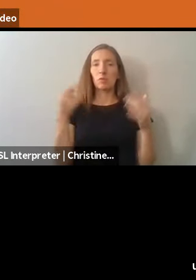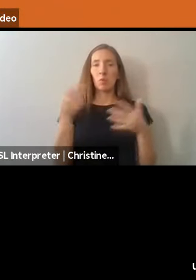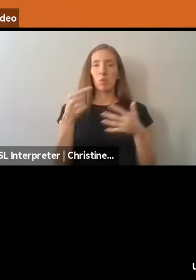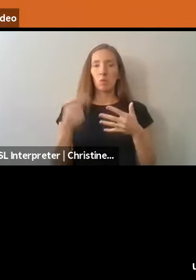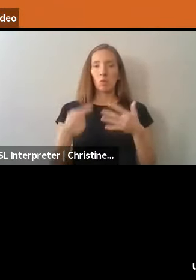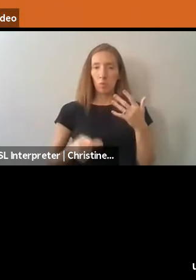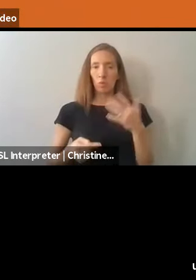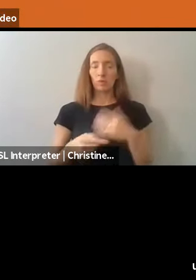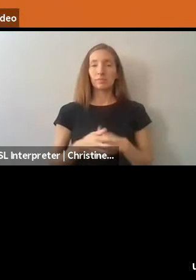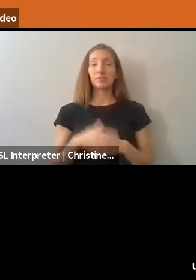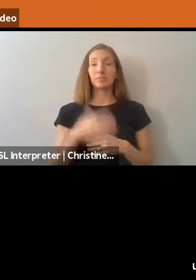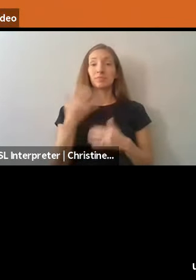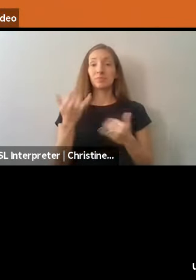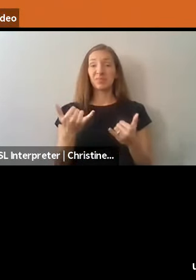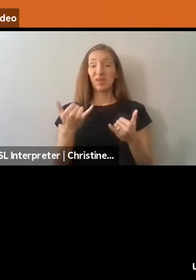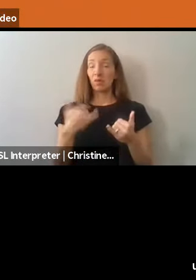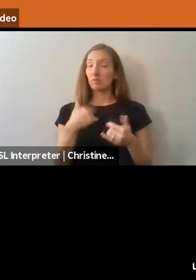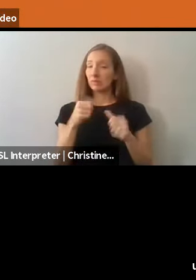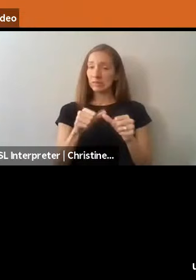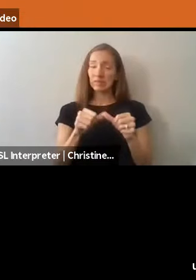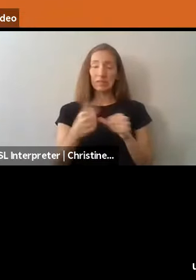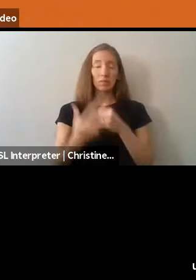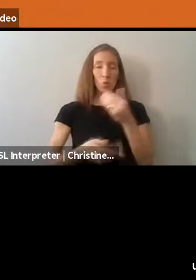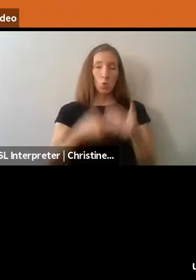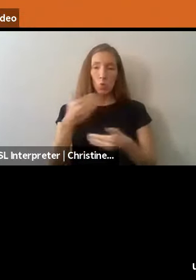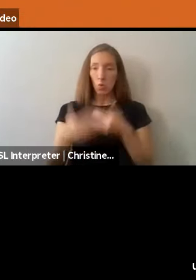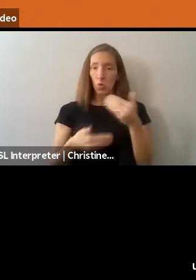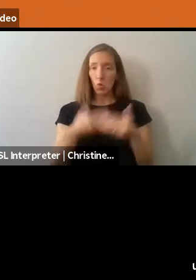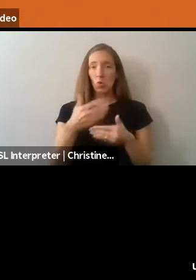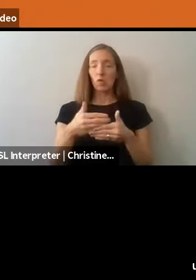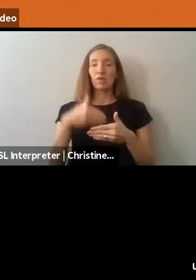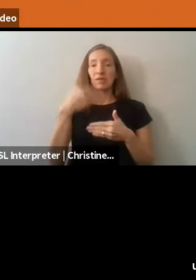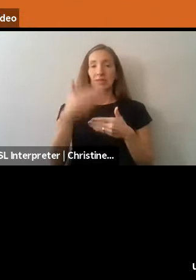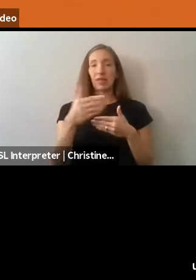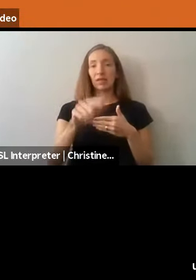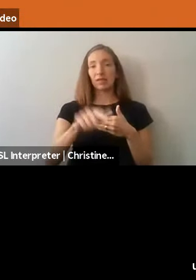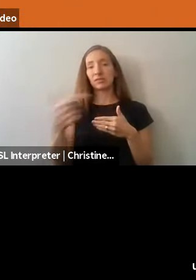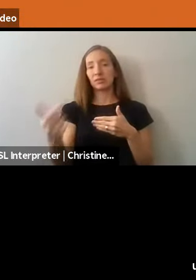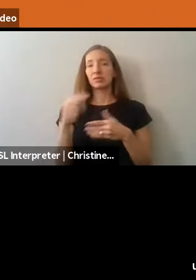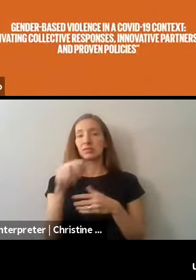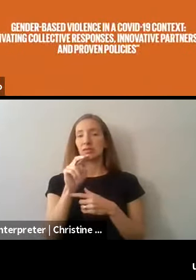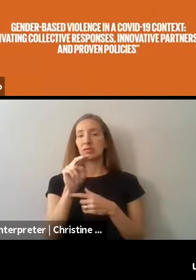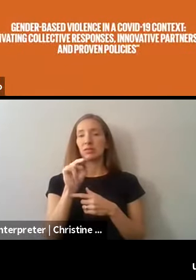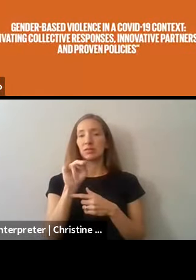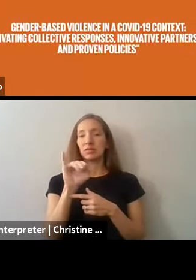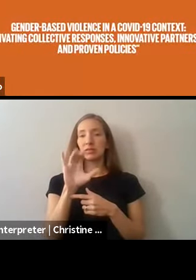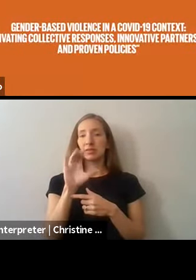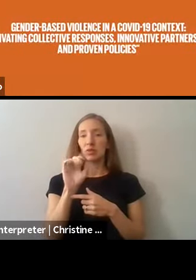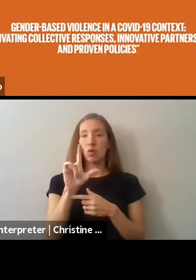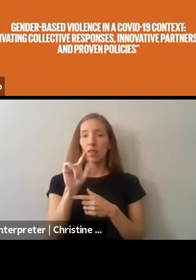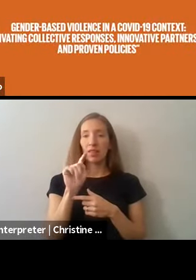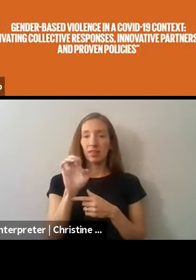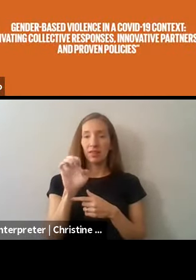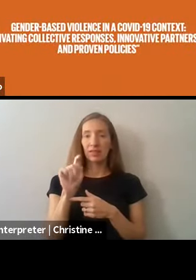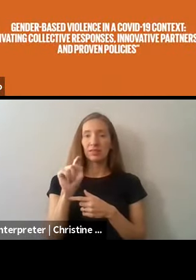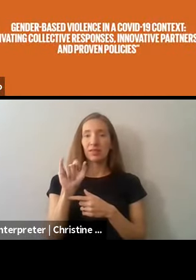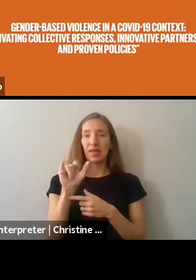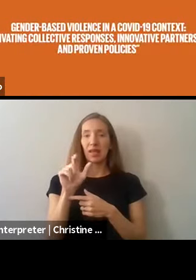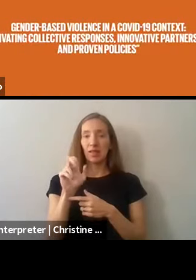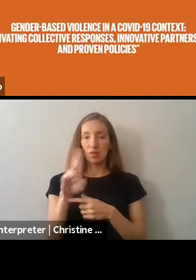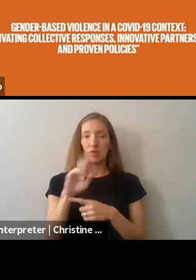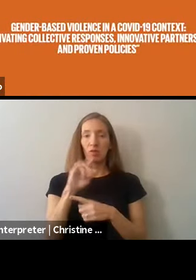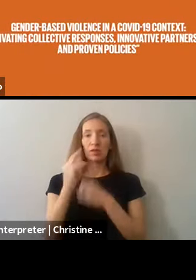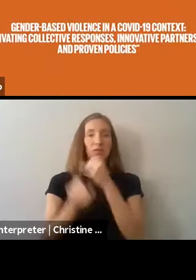But I'm going to move straight to our next panelist, Nicolette Taylor, who's the International